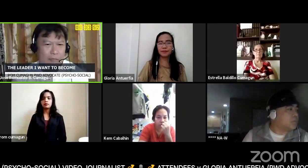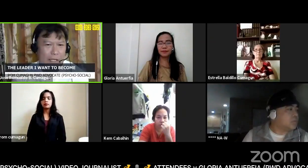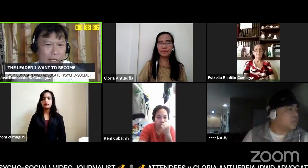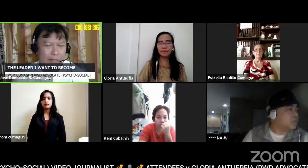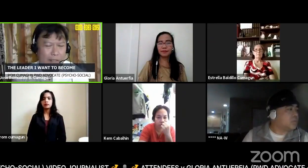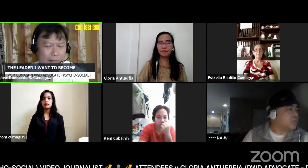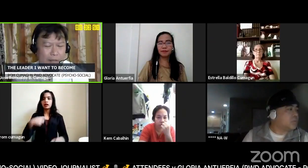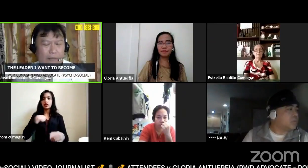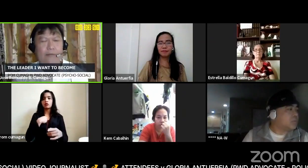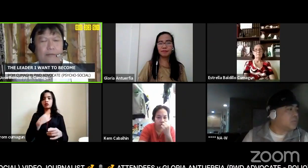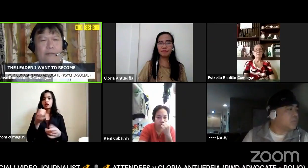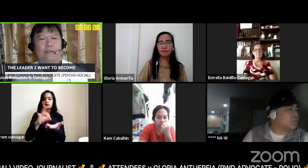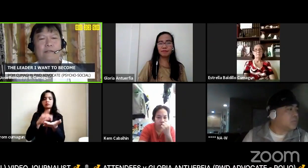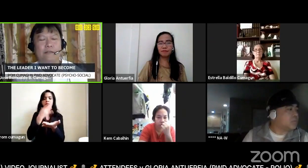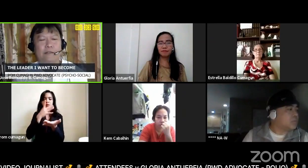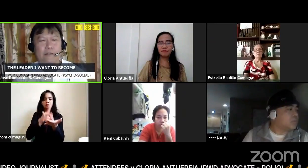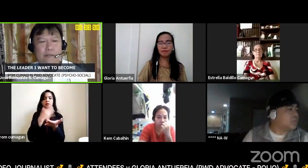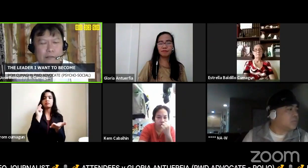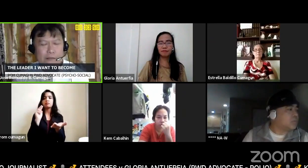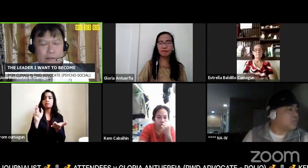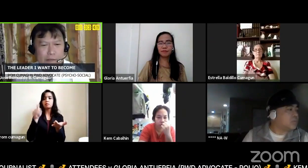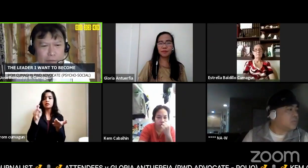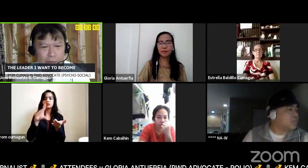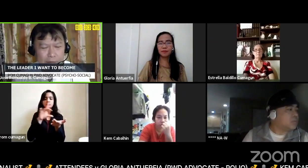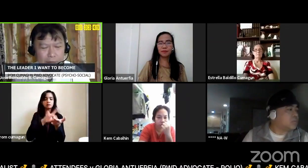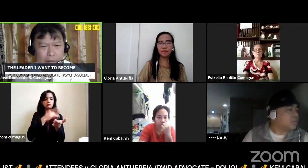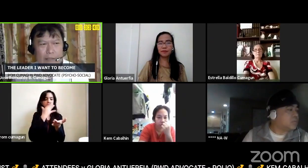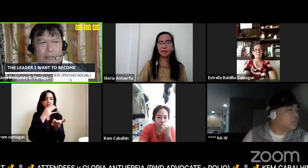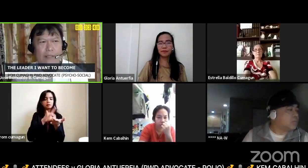I had to take some medicine,